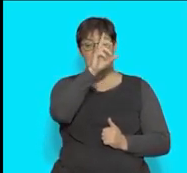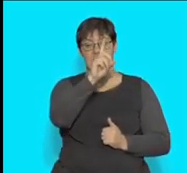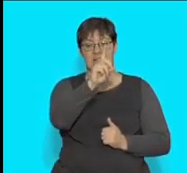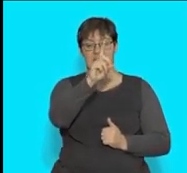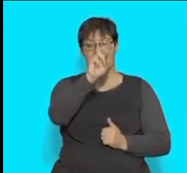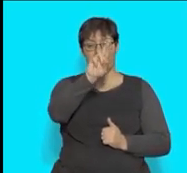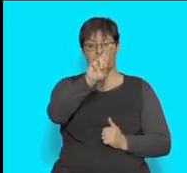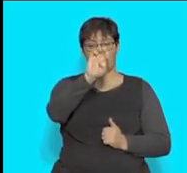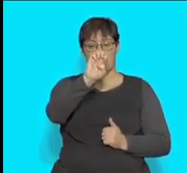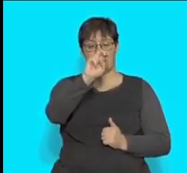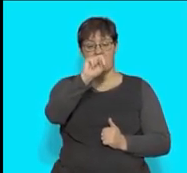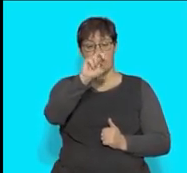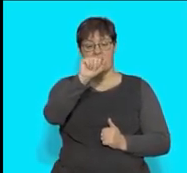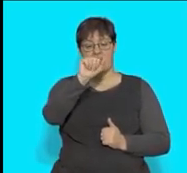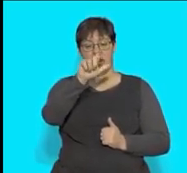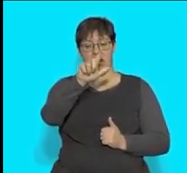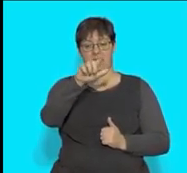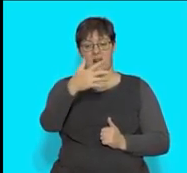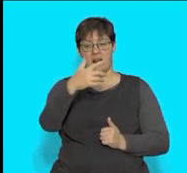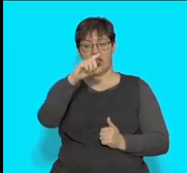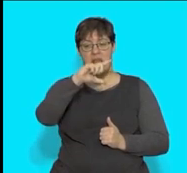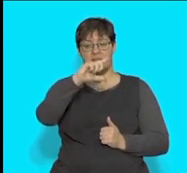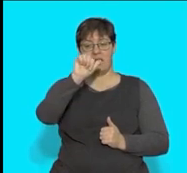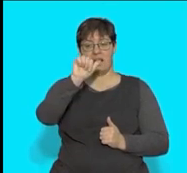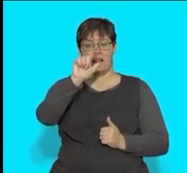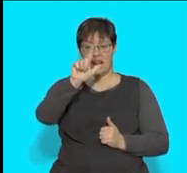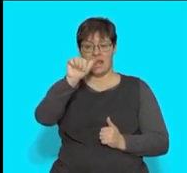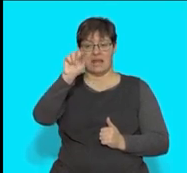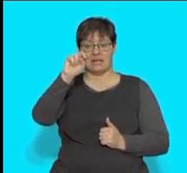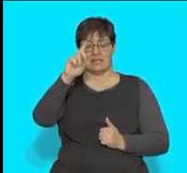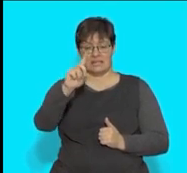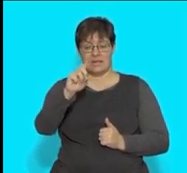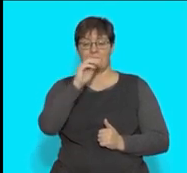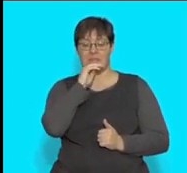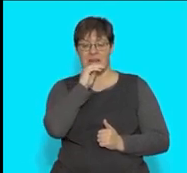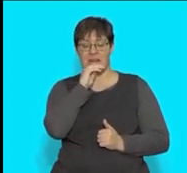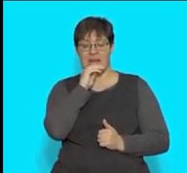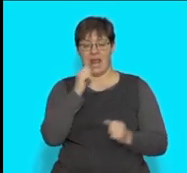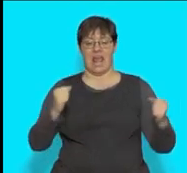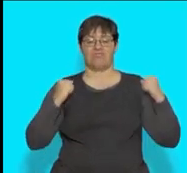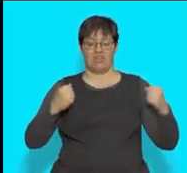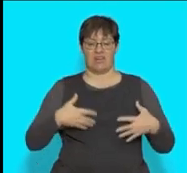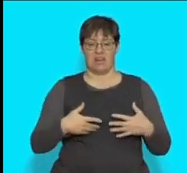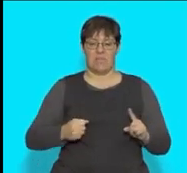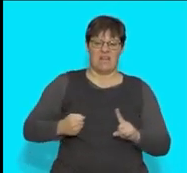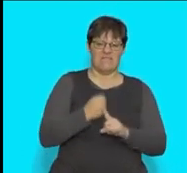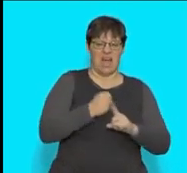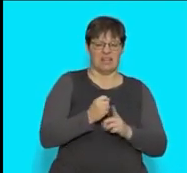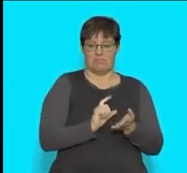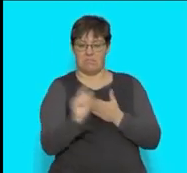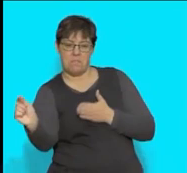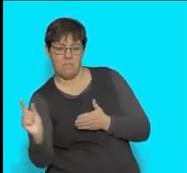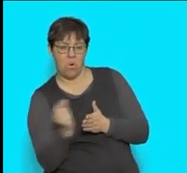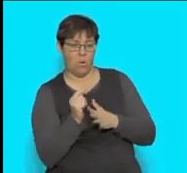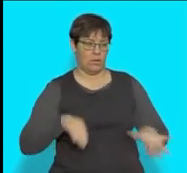Adrenal gland, and I'm sure you're right. Yes, it secretes adrenaline, right? Our fight or